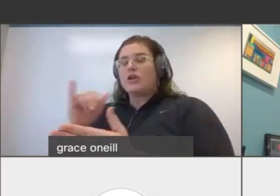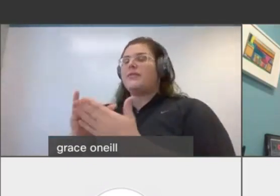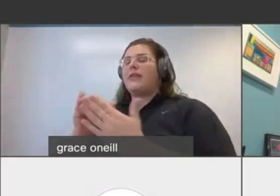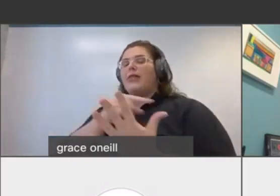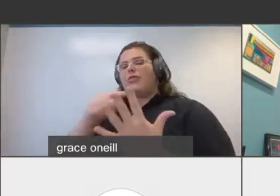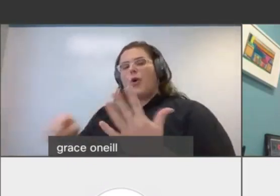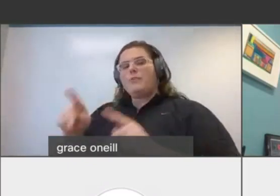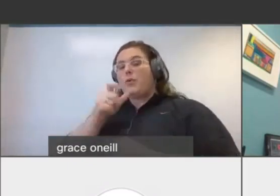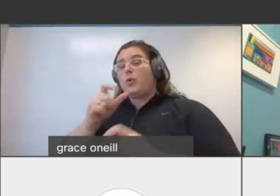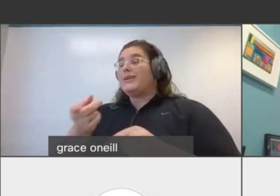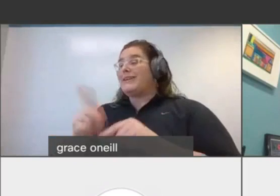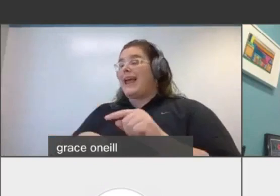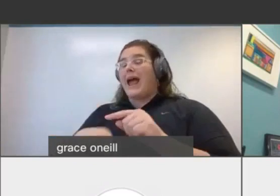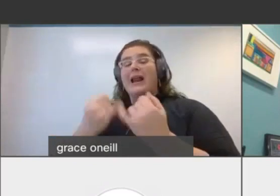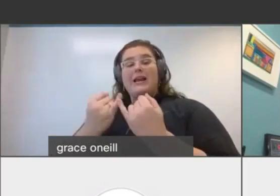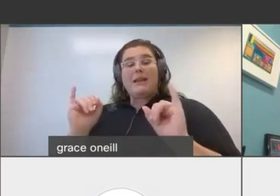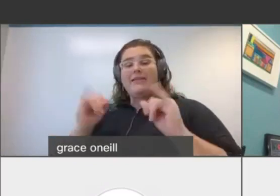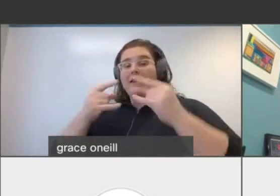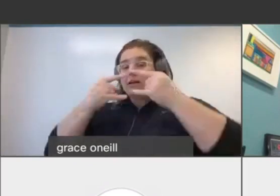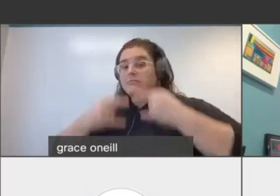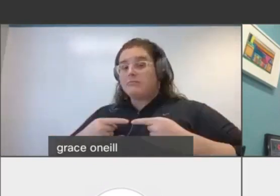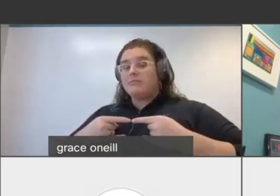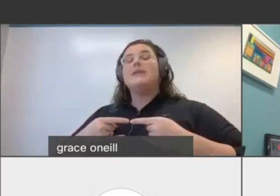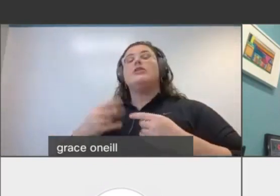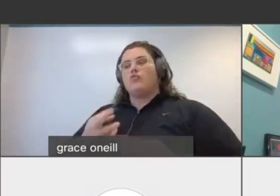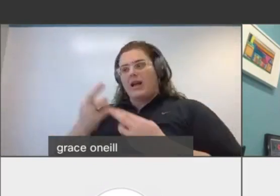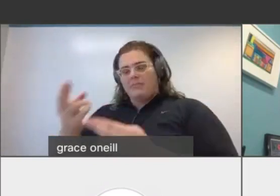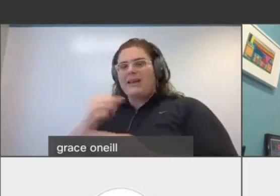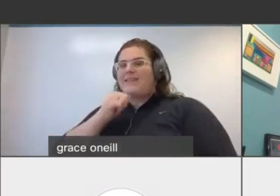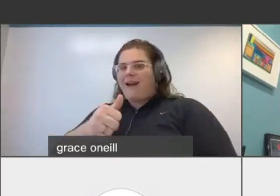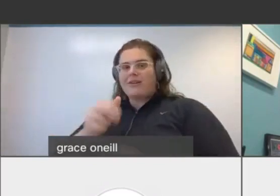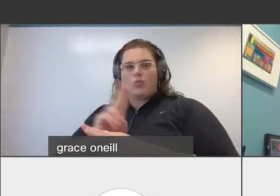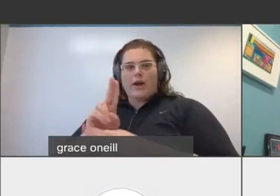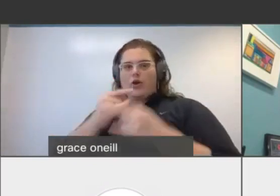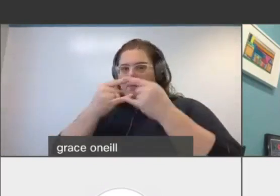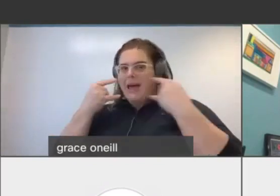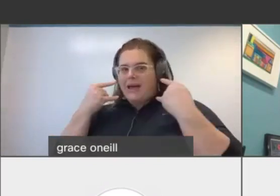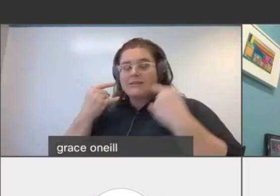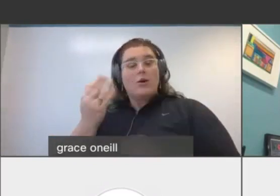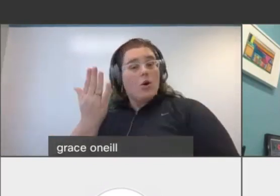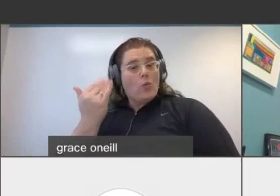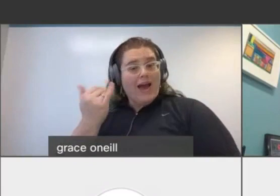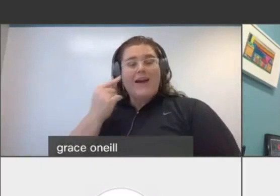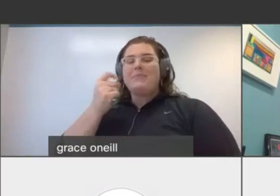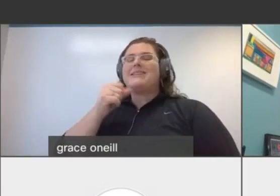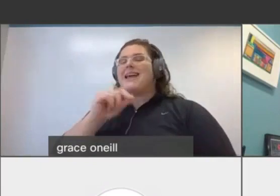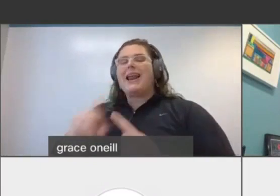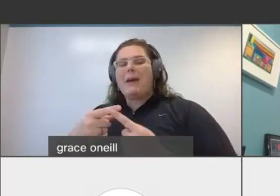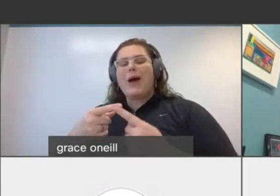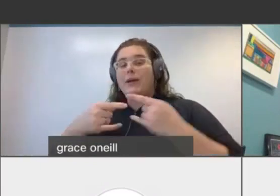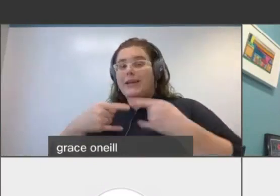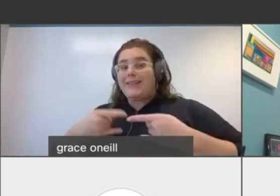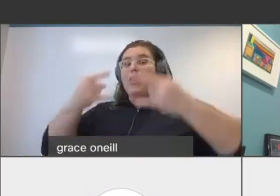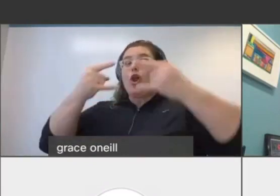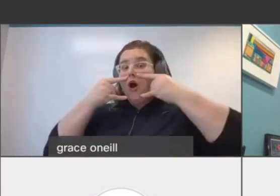that cannot independently remove their mask not wear one is because it's not really an issue of getting the mask on. Anybody can help them